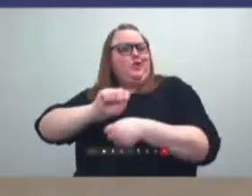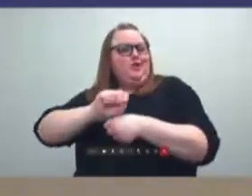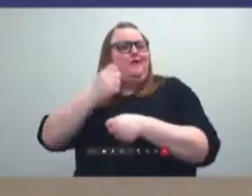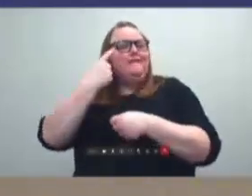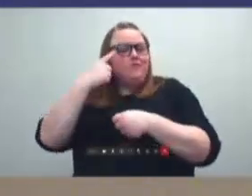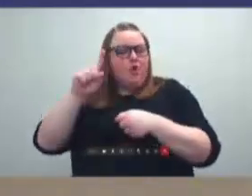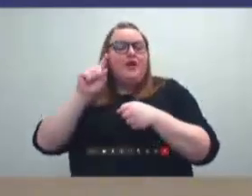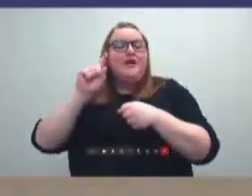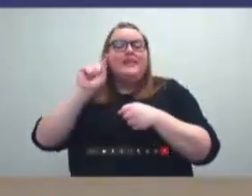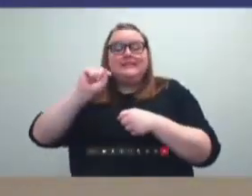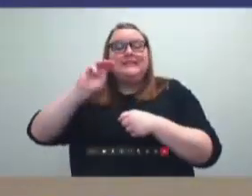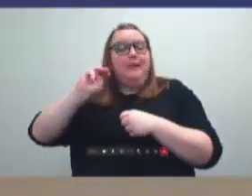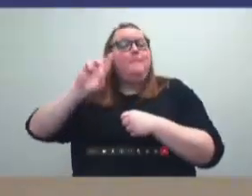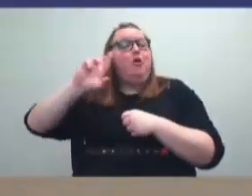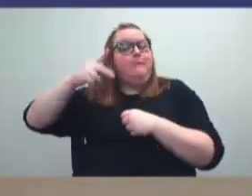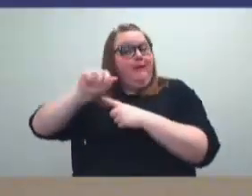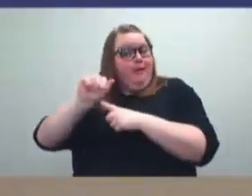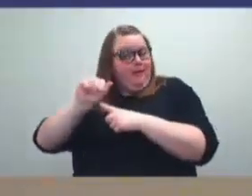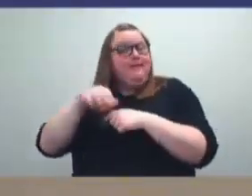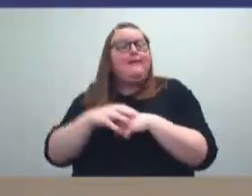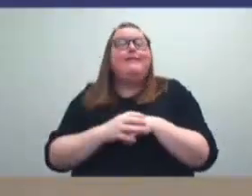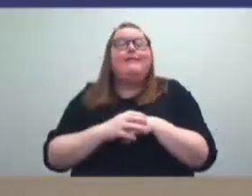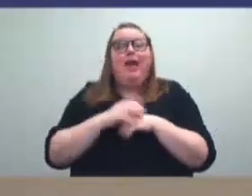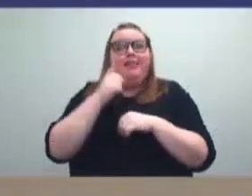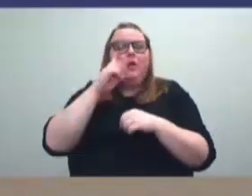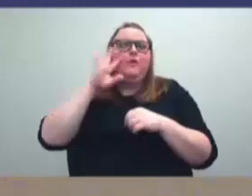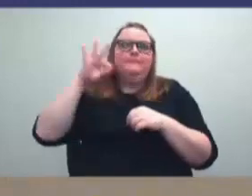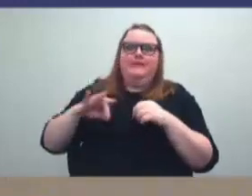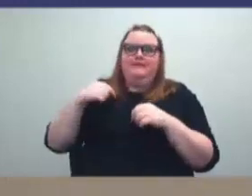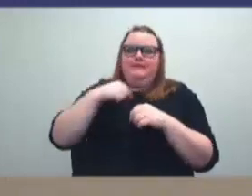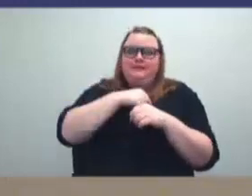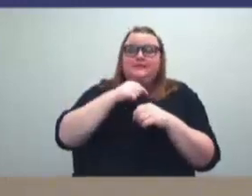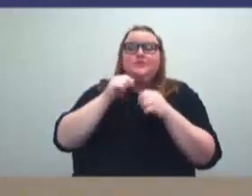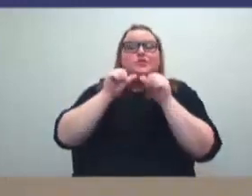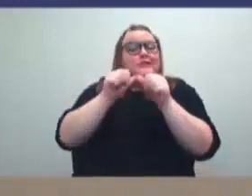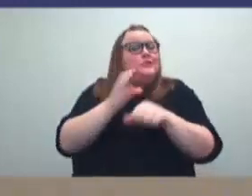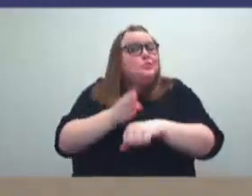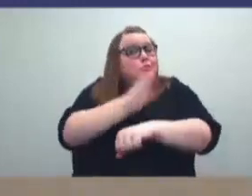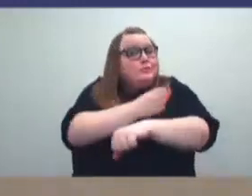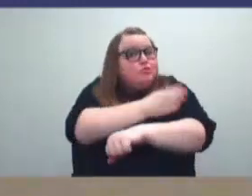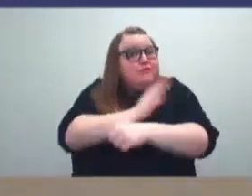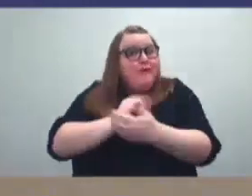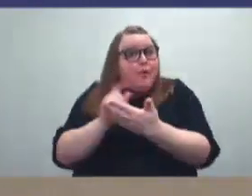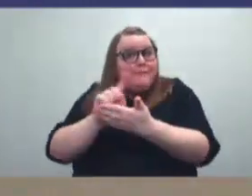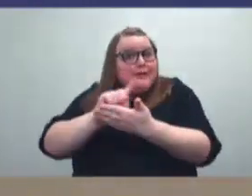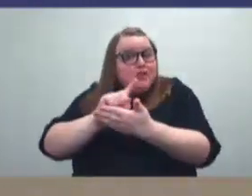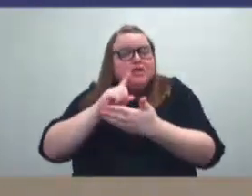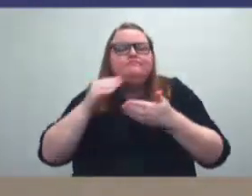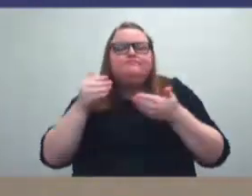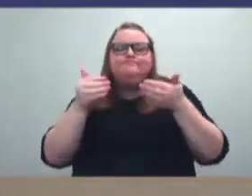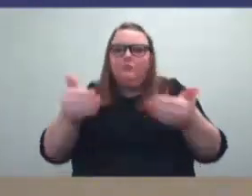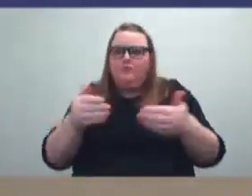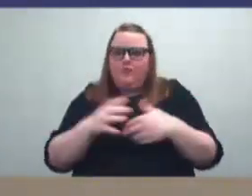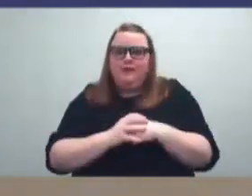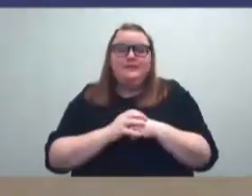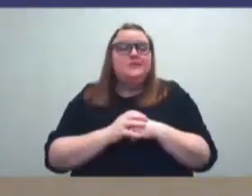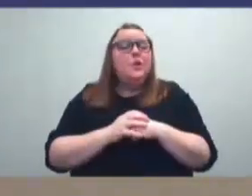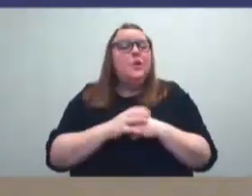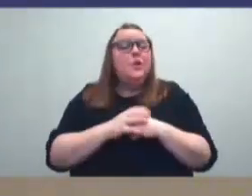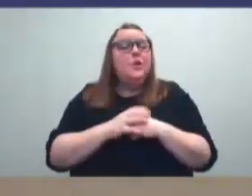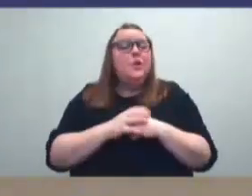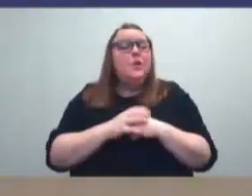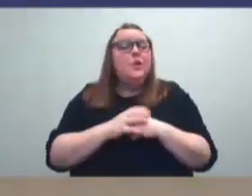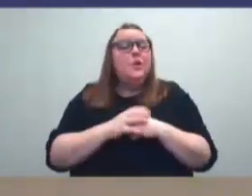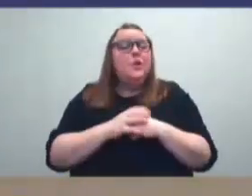to continue to improve this and move forward. So fantastic. But let's get into the slides, please, and what we have here to